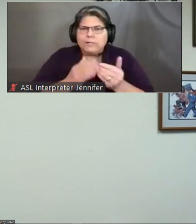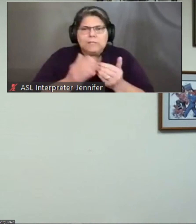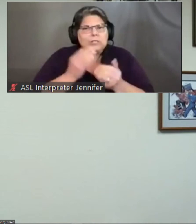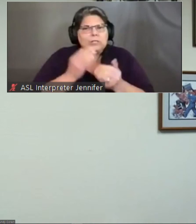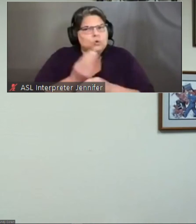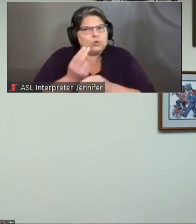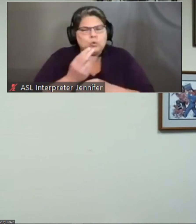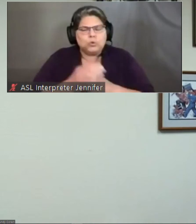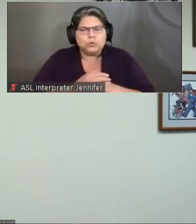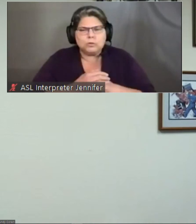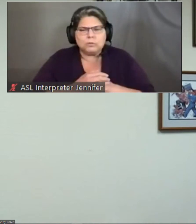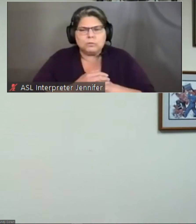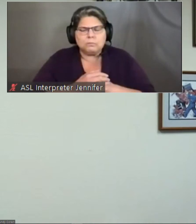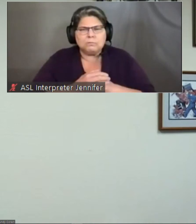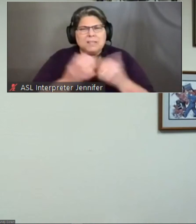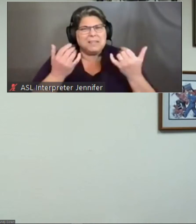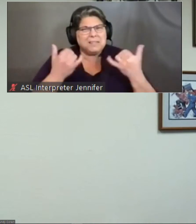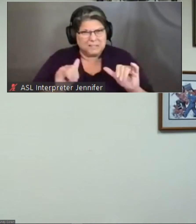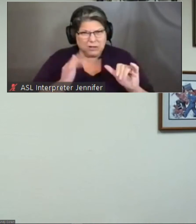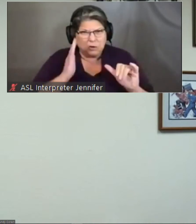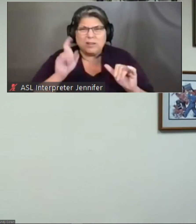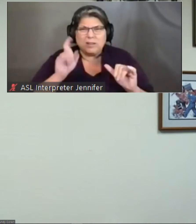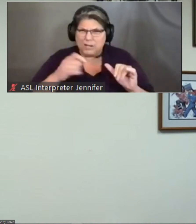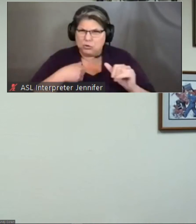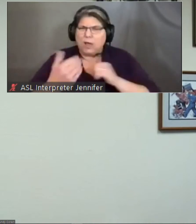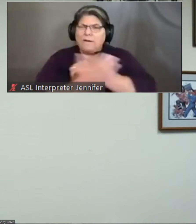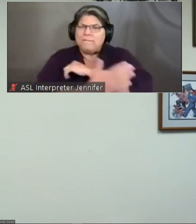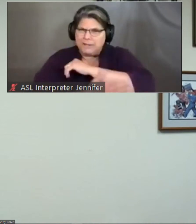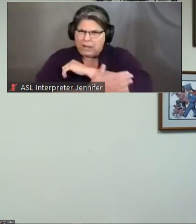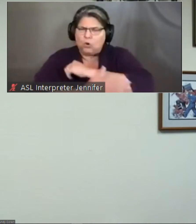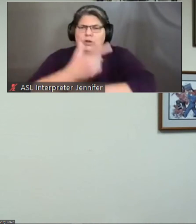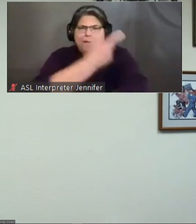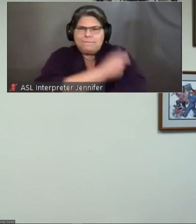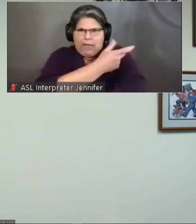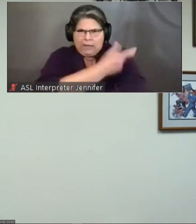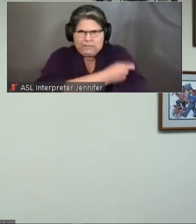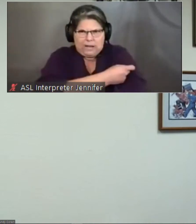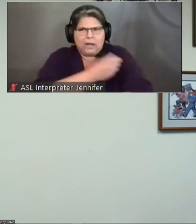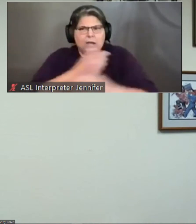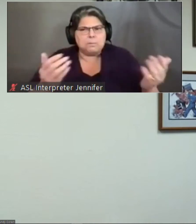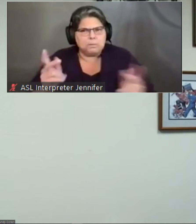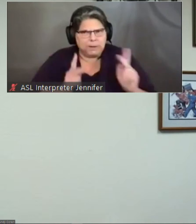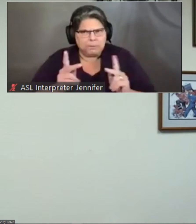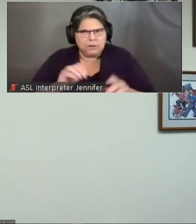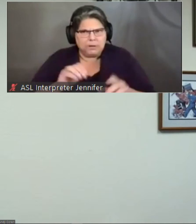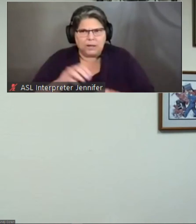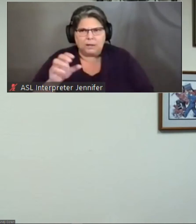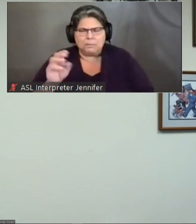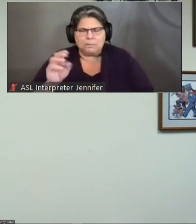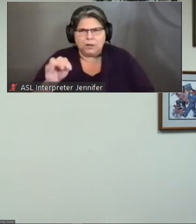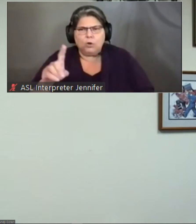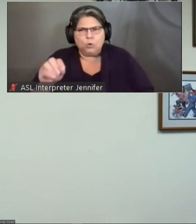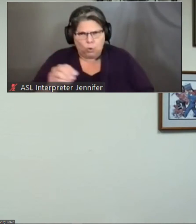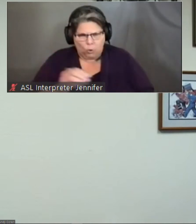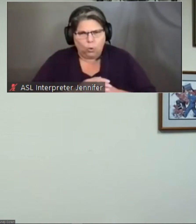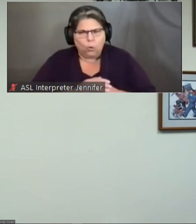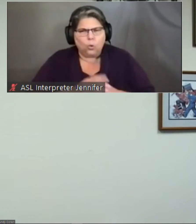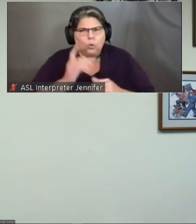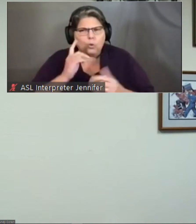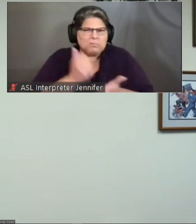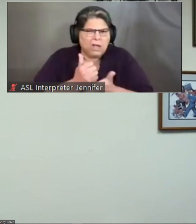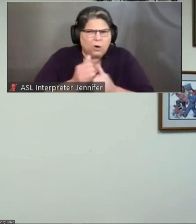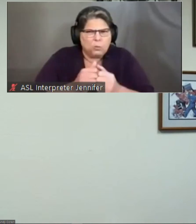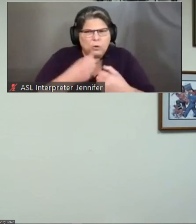There still will be, at least temporarily, a need for county, Vaccinate Mendocino, NCO, and promotories to assist with